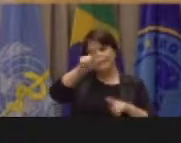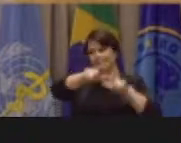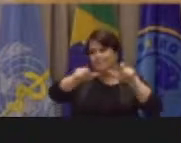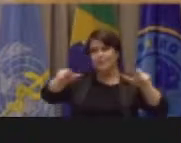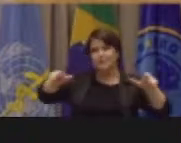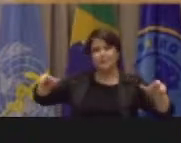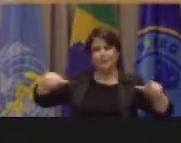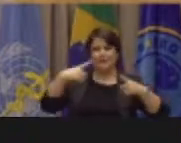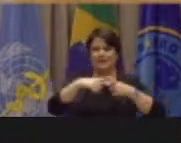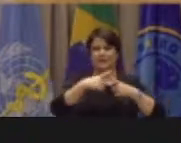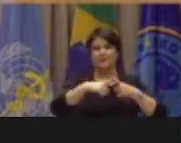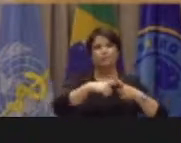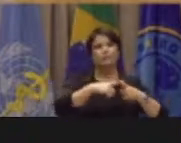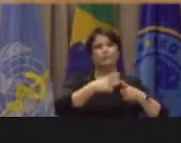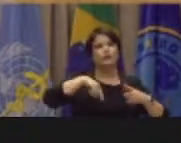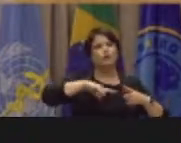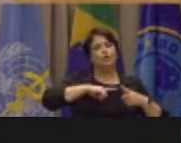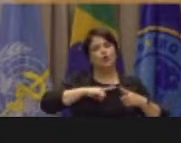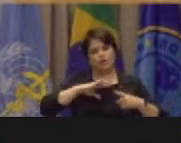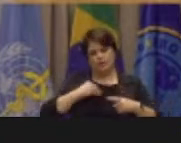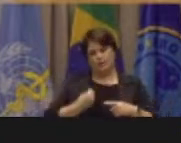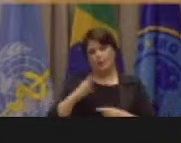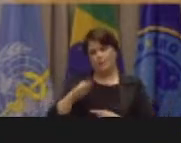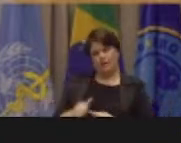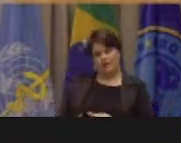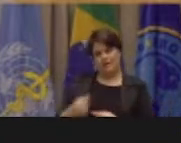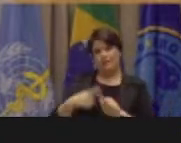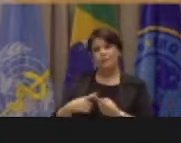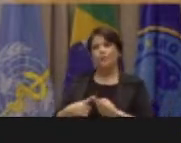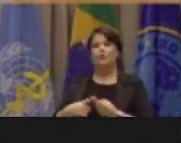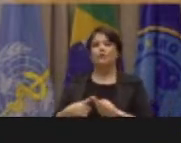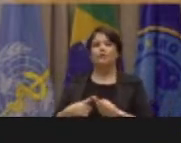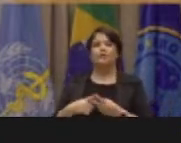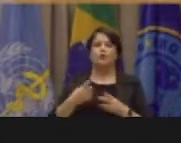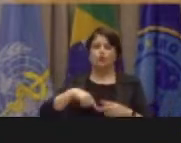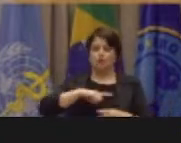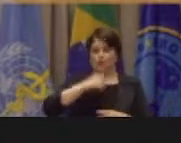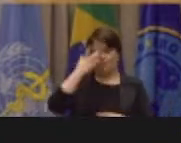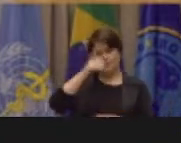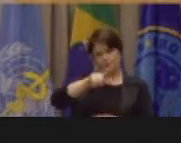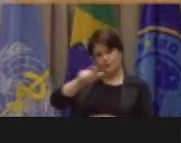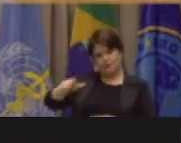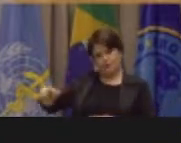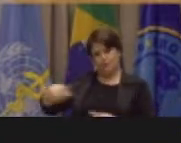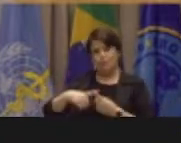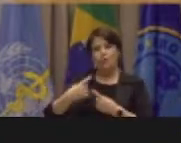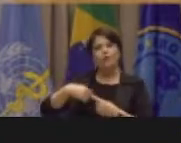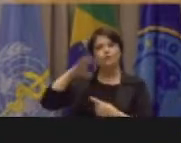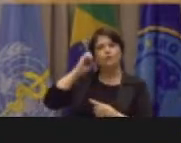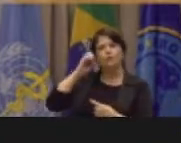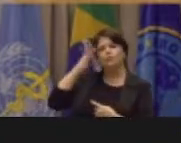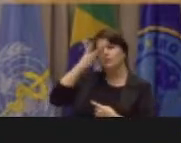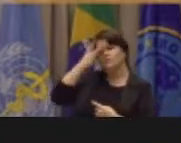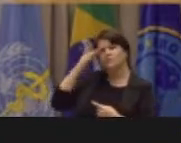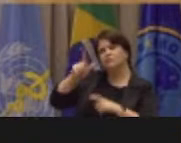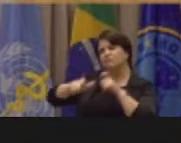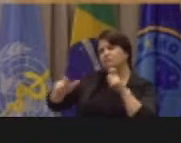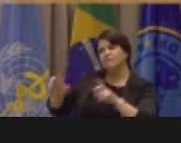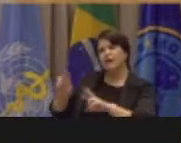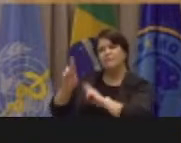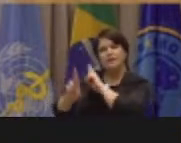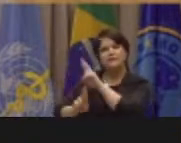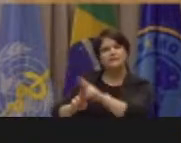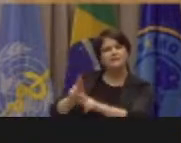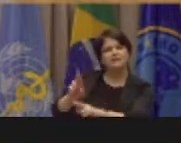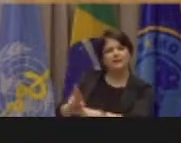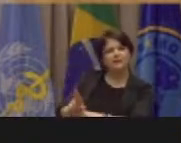and also invest in human resources. We are going through the